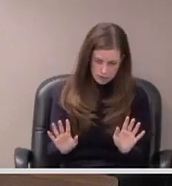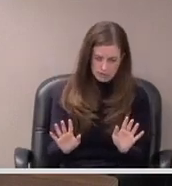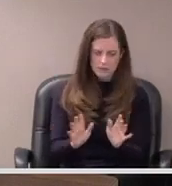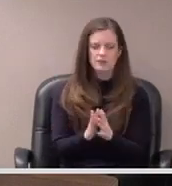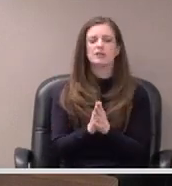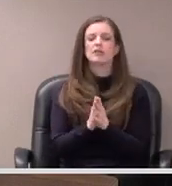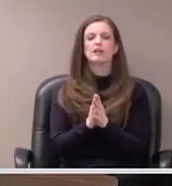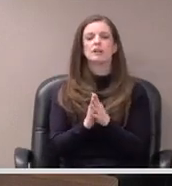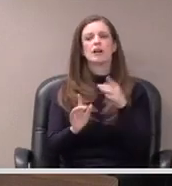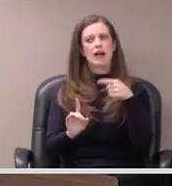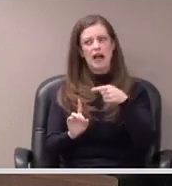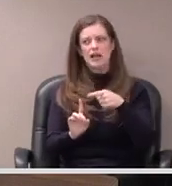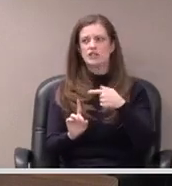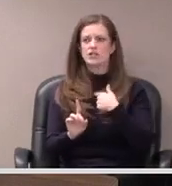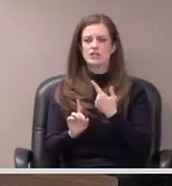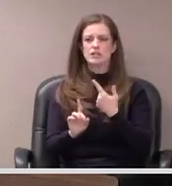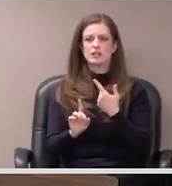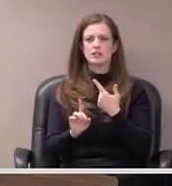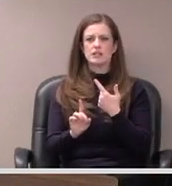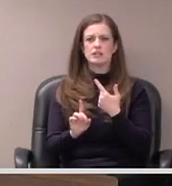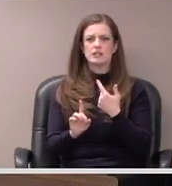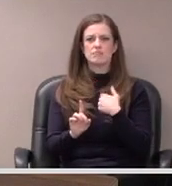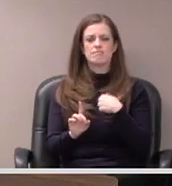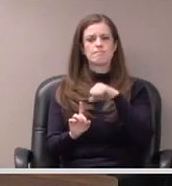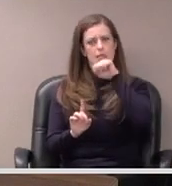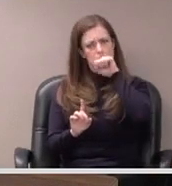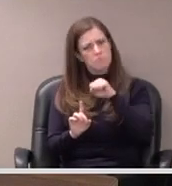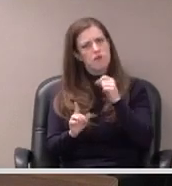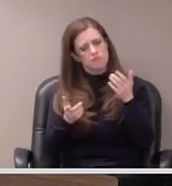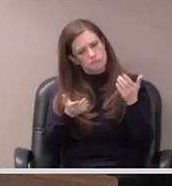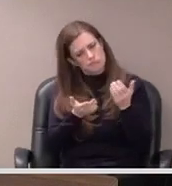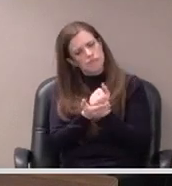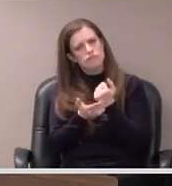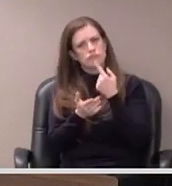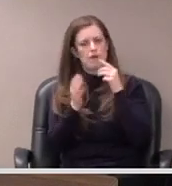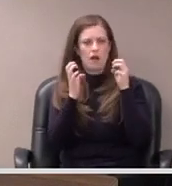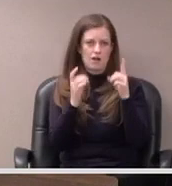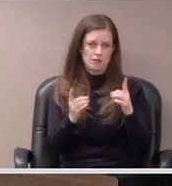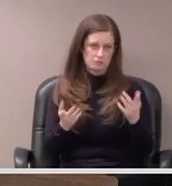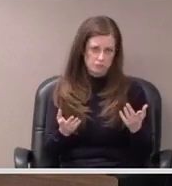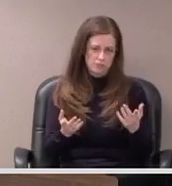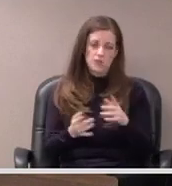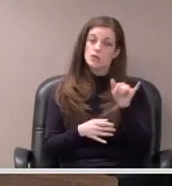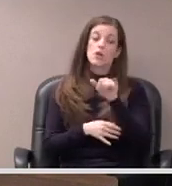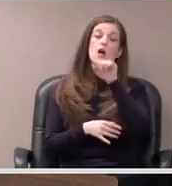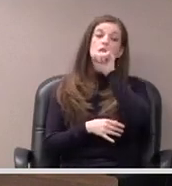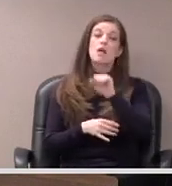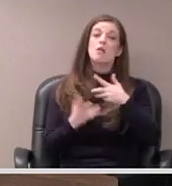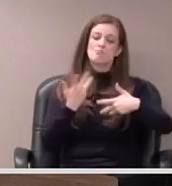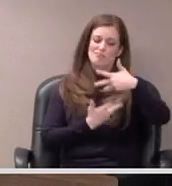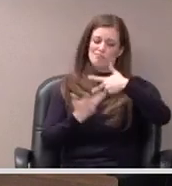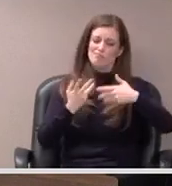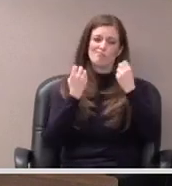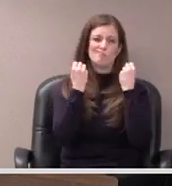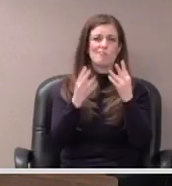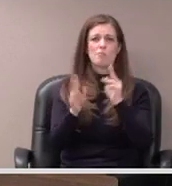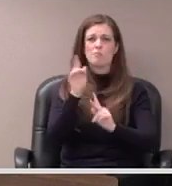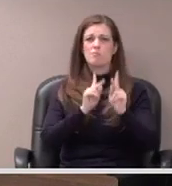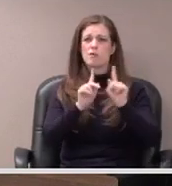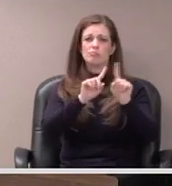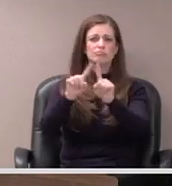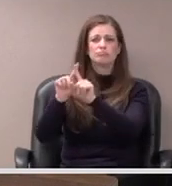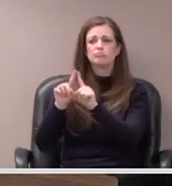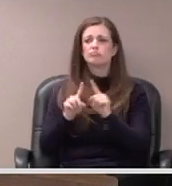she loves her the chance to have an education. She also loves being around so many people with